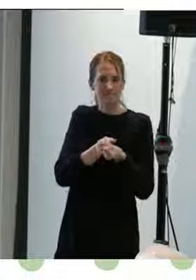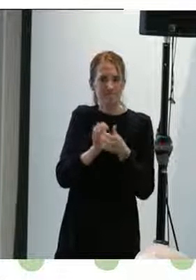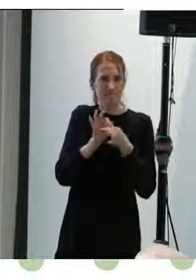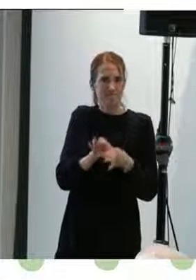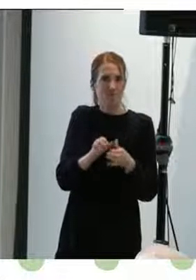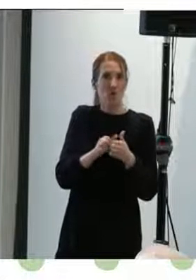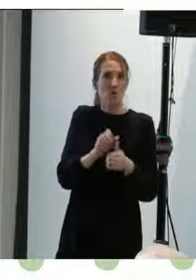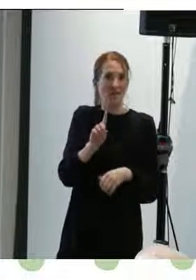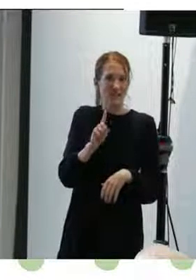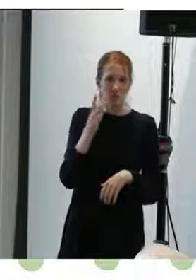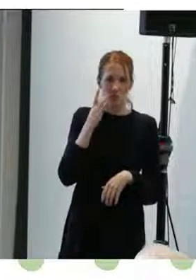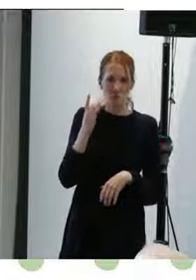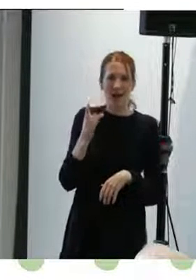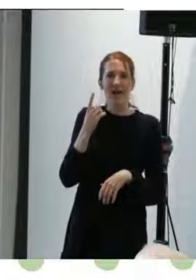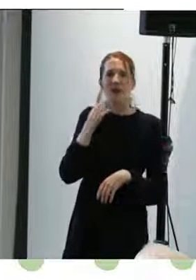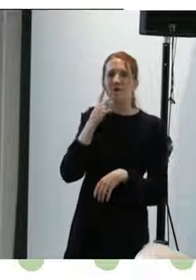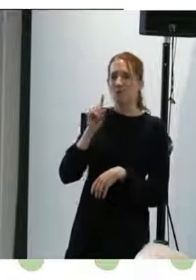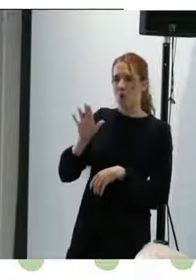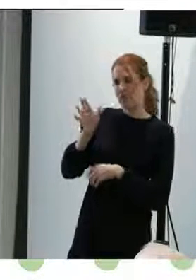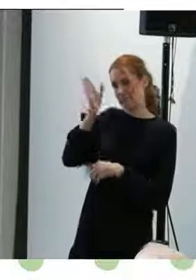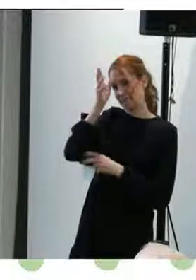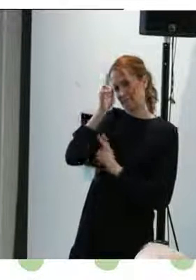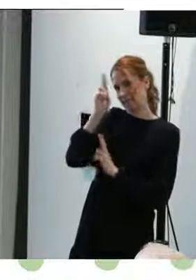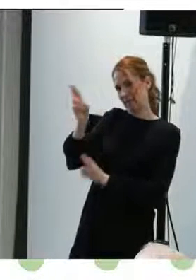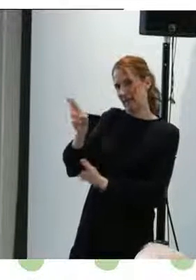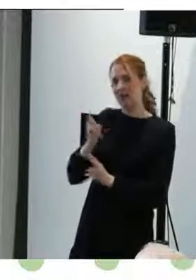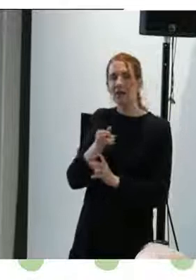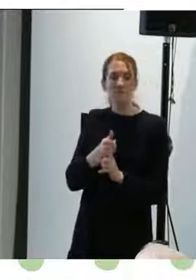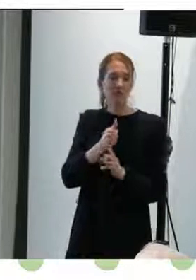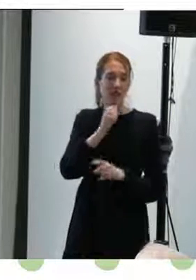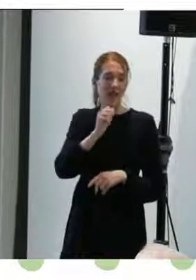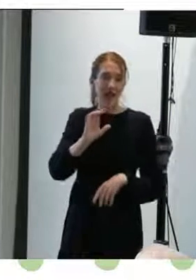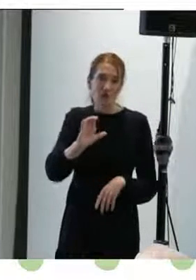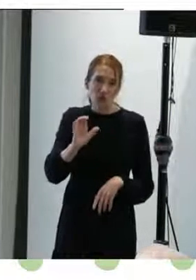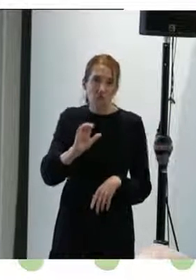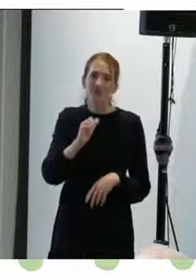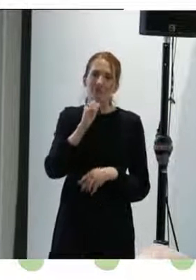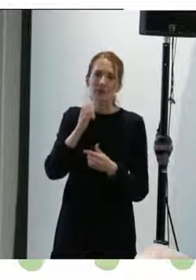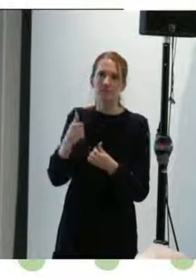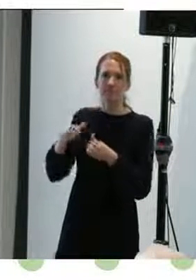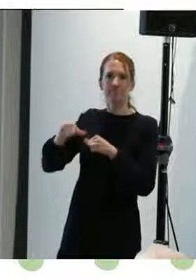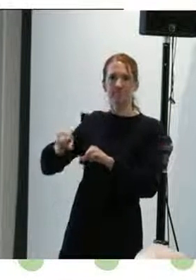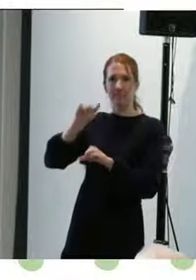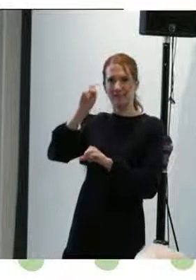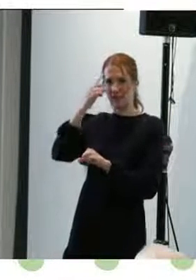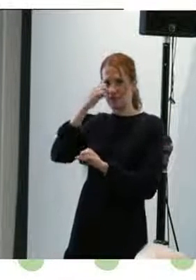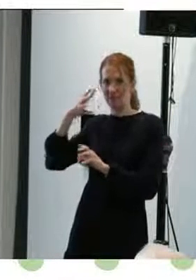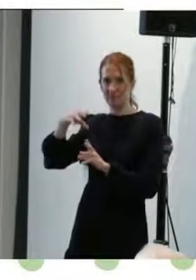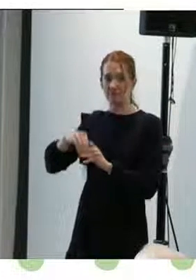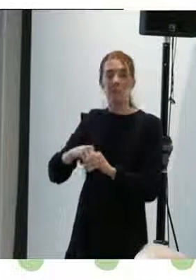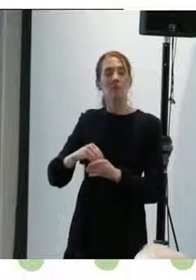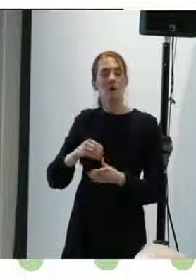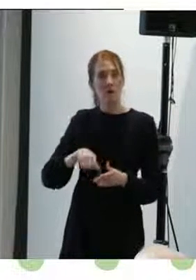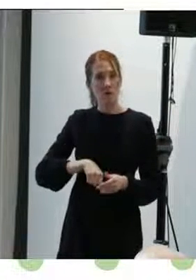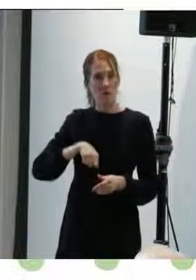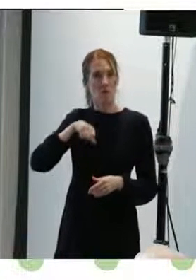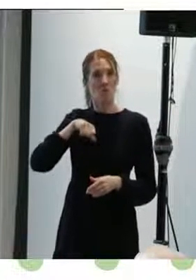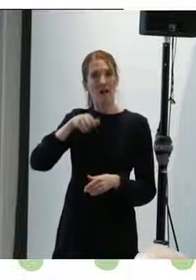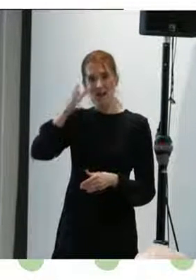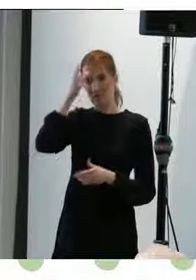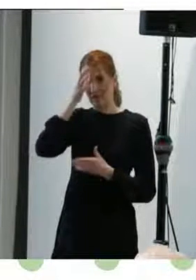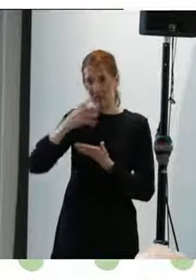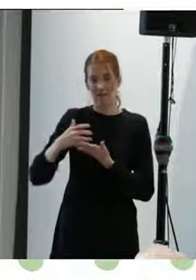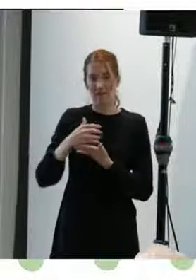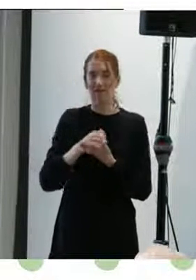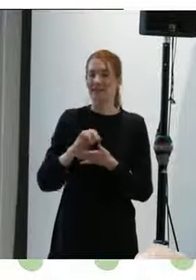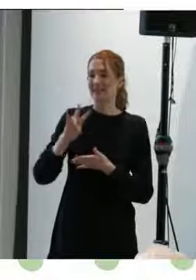for his dad. He's not a conservative in the sense that he rejects government intervention. He's really proud that his dad collected 7 checks from his